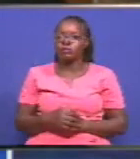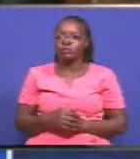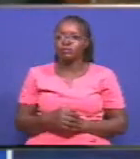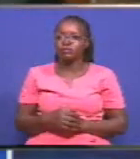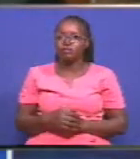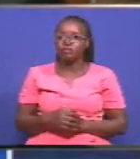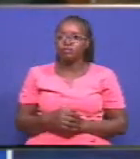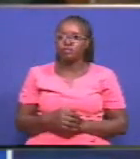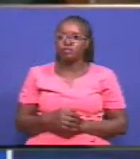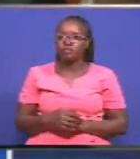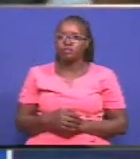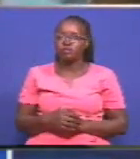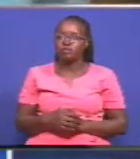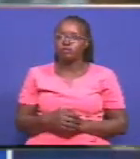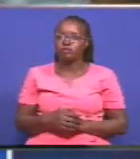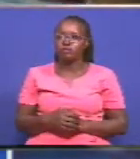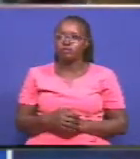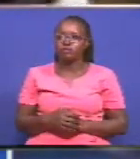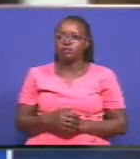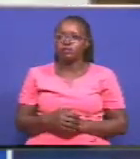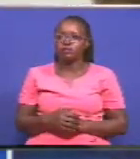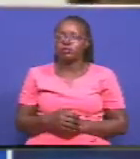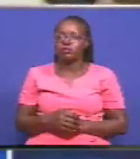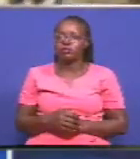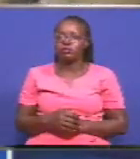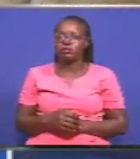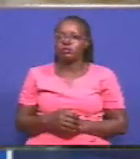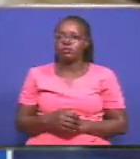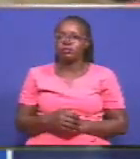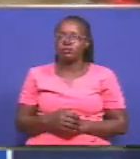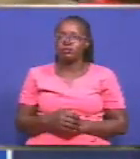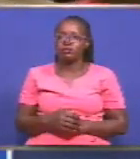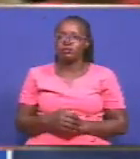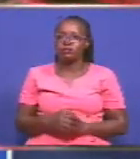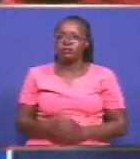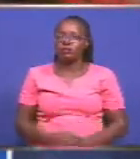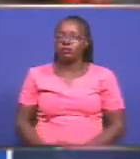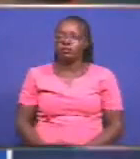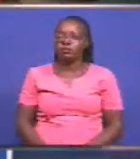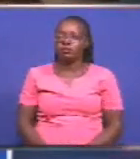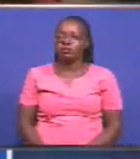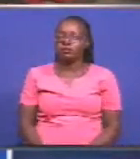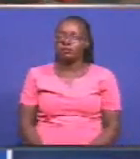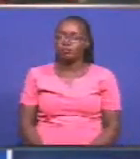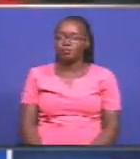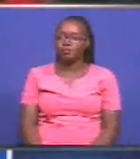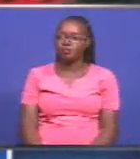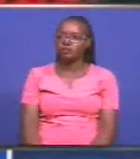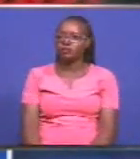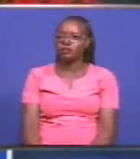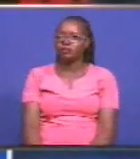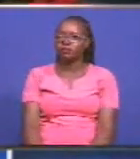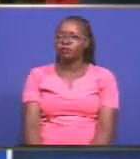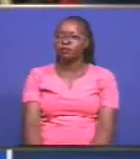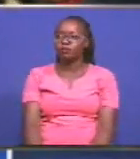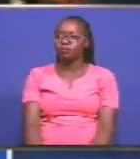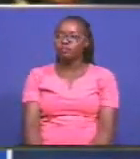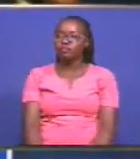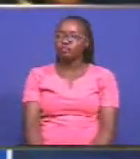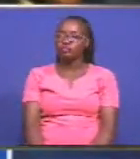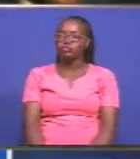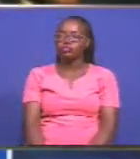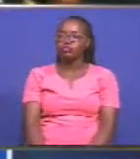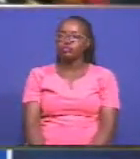Tusimame kwa heshima tumkaribishe Mheshimiwa Uhuru Kenyatta, Rais wa Jamhuri ya Kenya, na Mheshimiwa Samia Suluhu Hassan, Rais